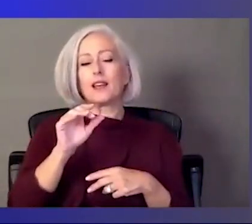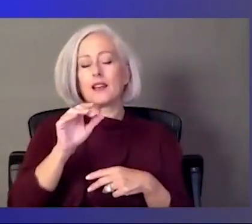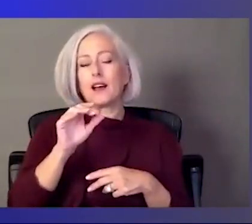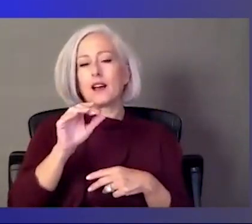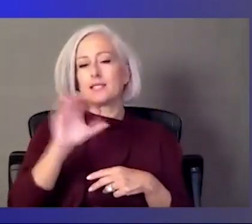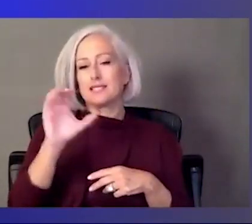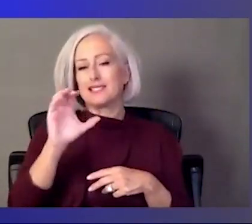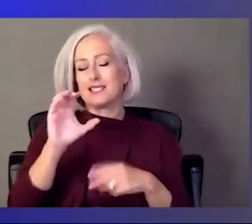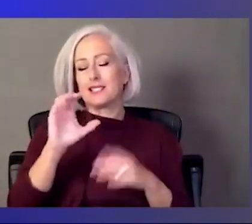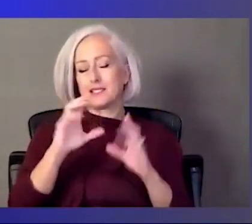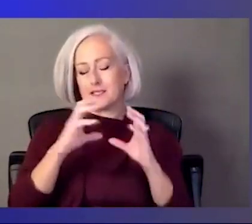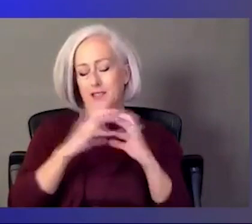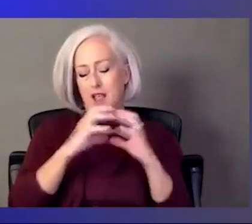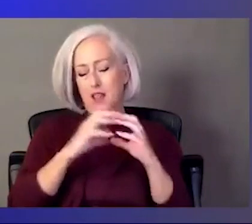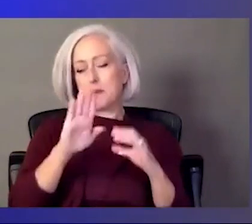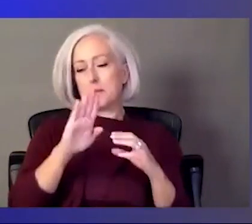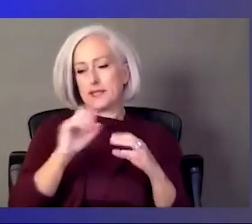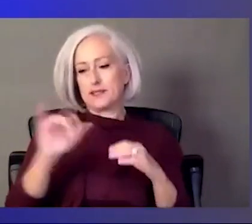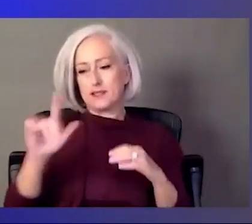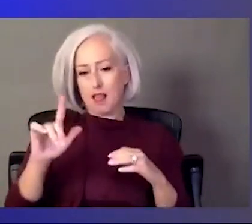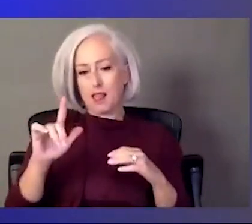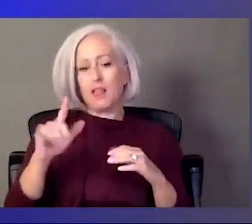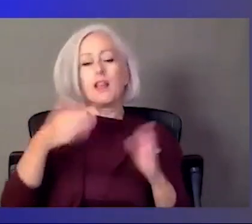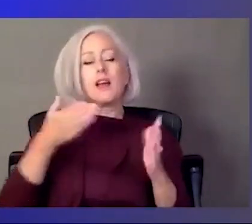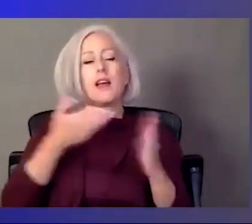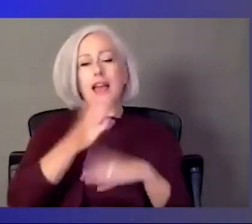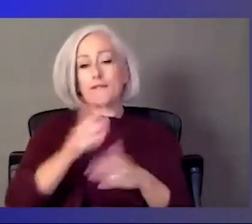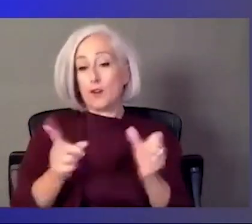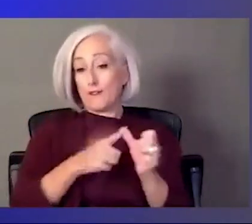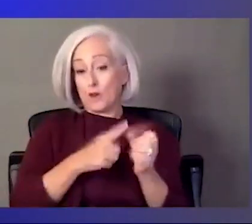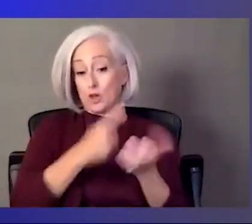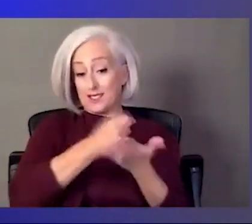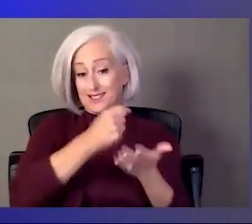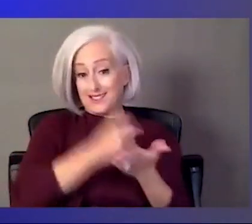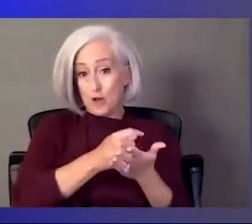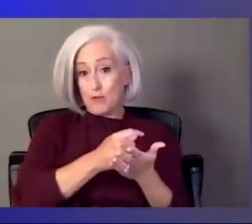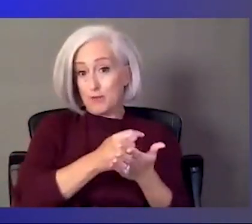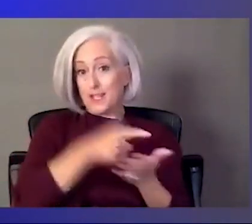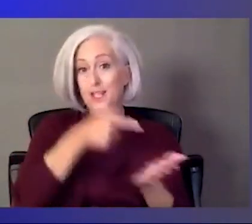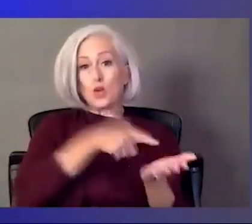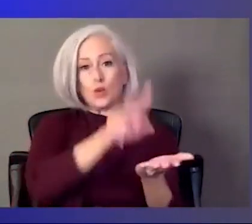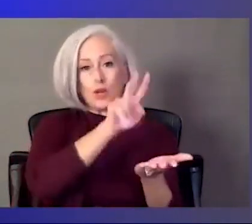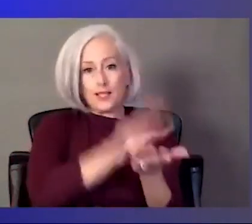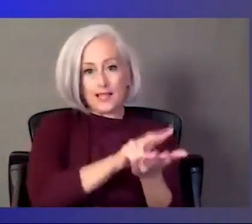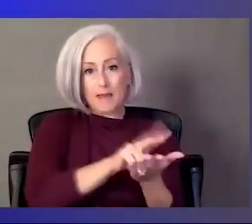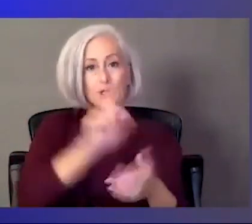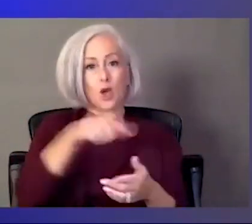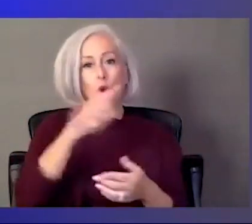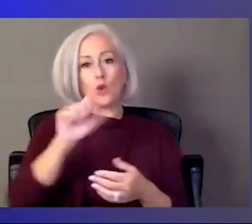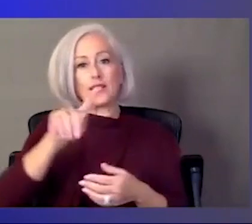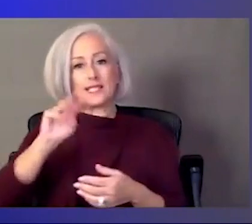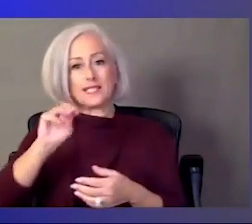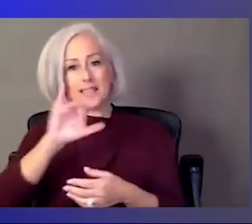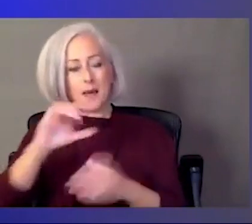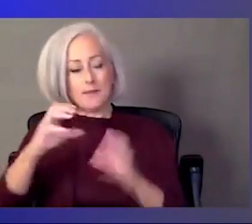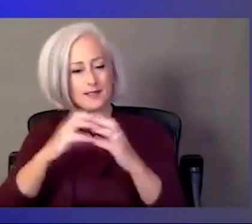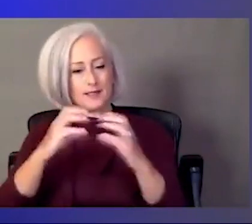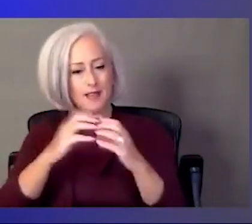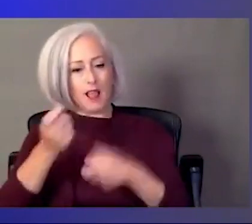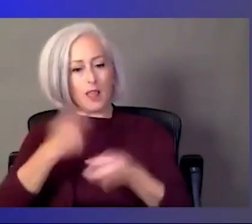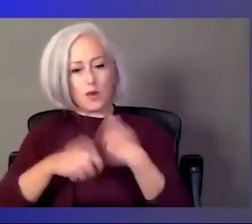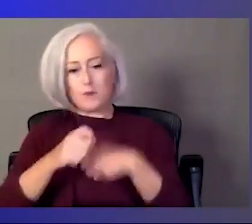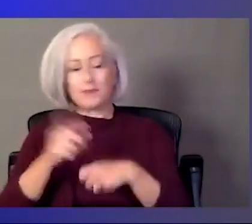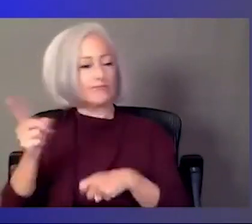her initial therapy. That can only be cured with a stem cell transplant historically. She couldn't have a stem cell transplant. Not